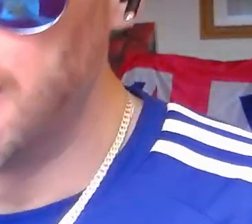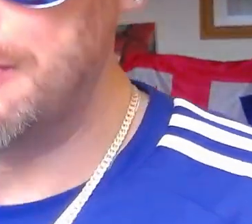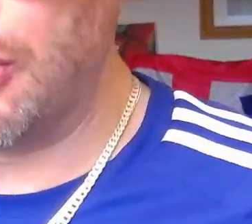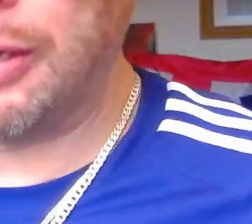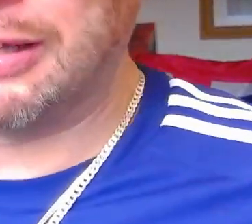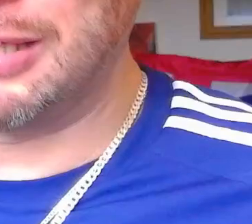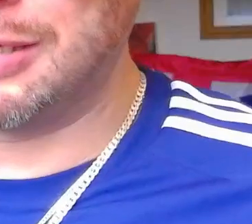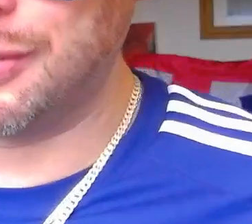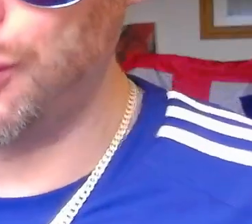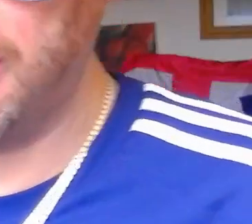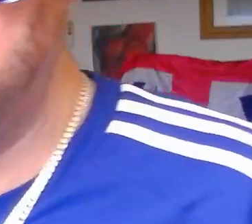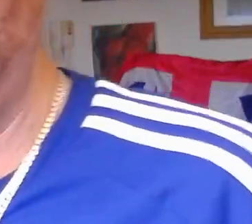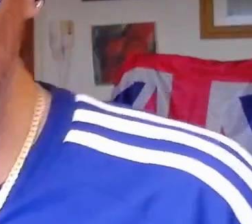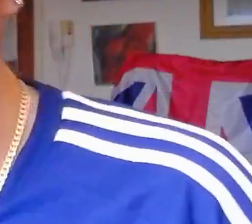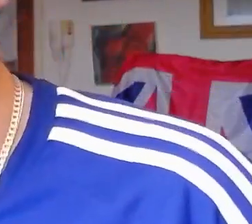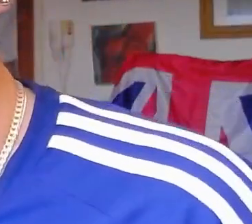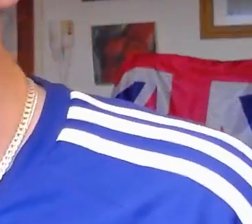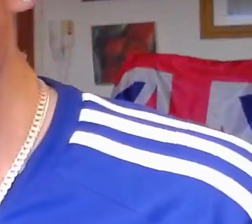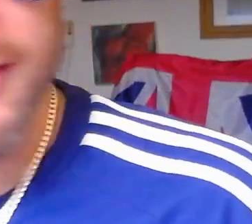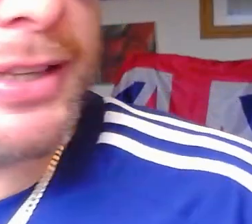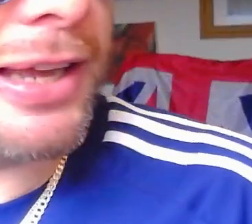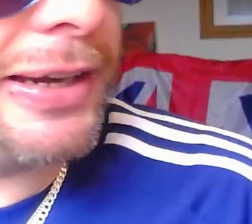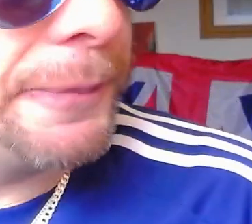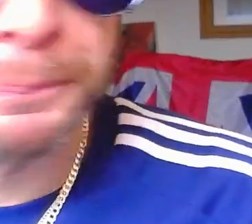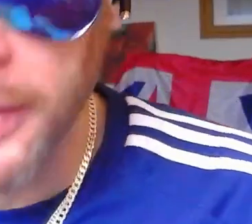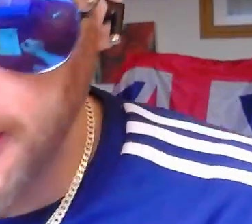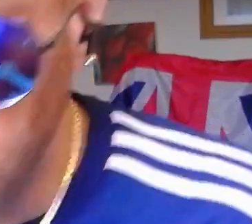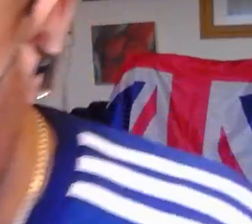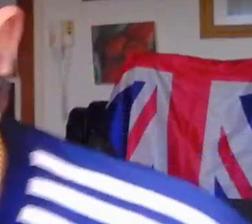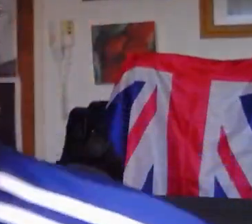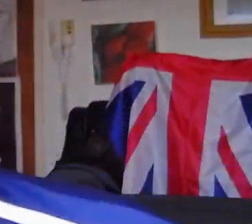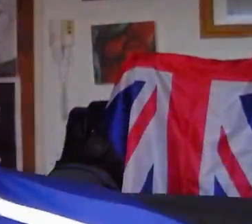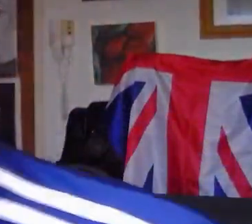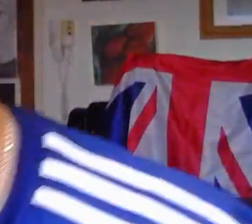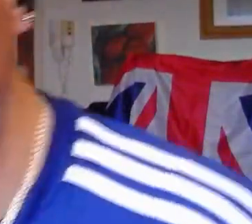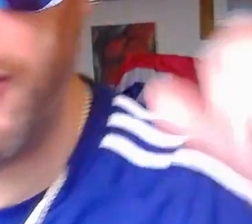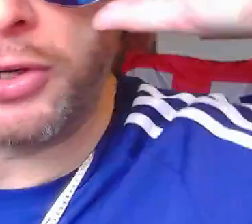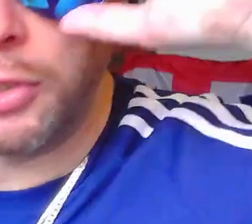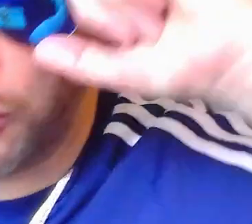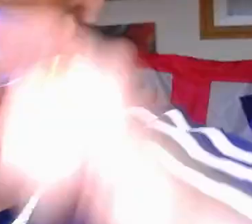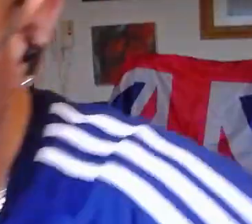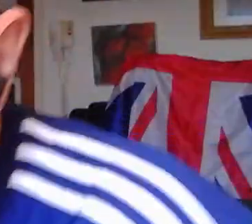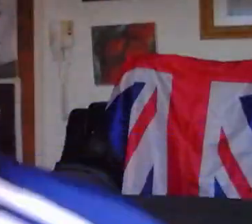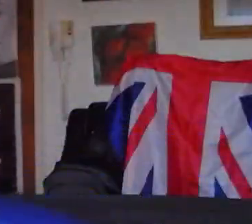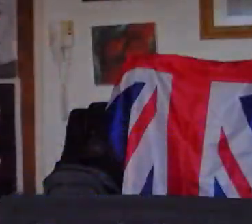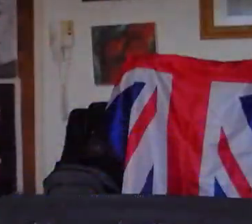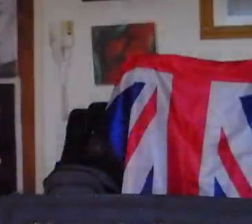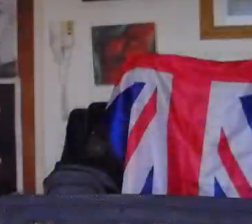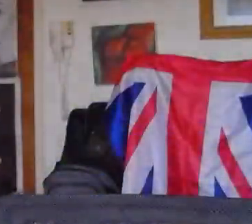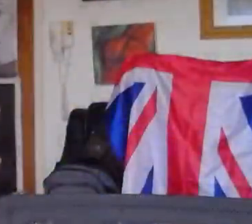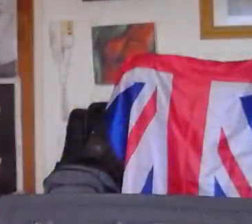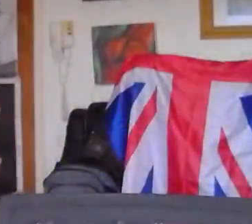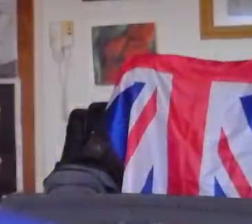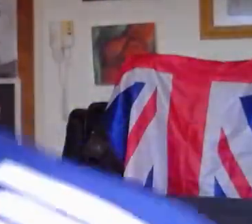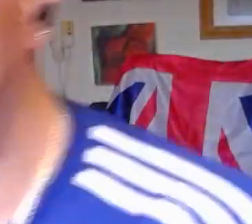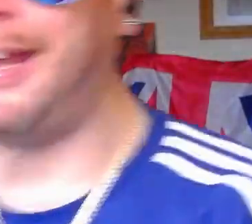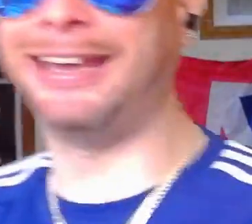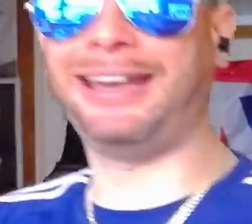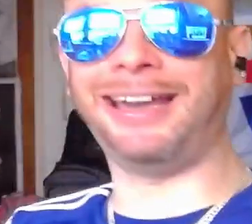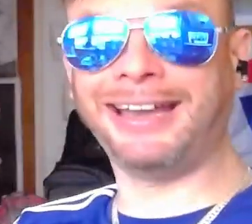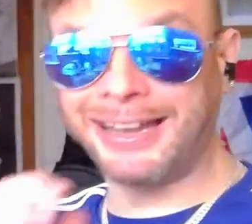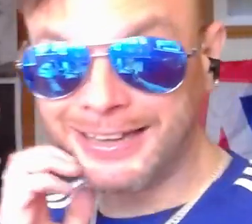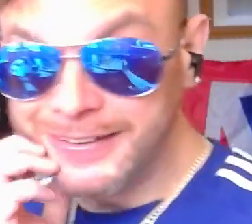fucking politics are so hyped up, man. I really can't. Anyway, man, that was fucking good. That coffee was good.